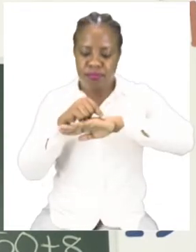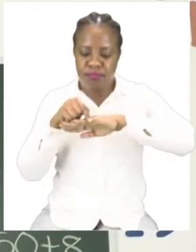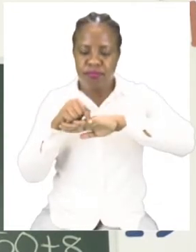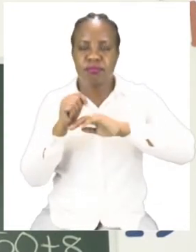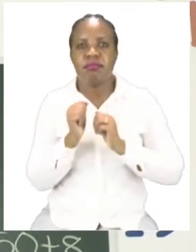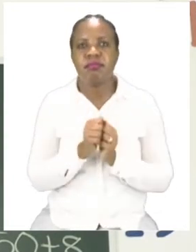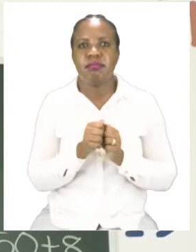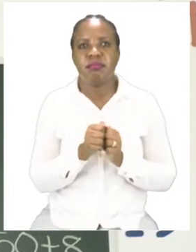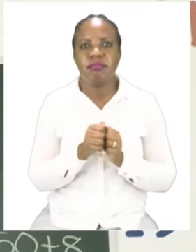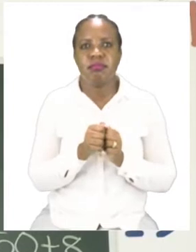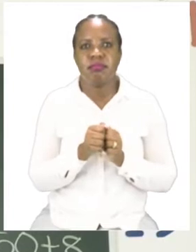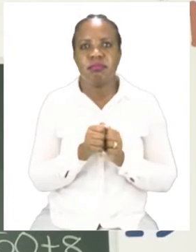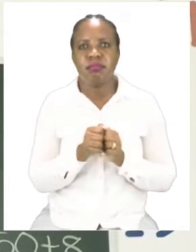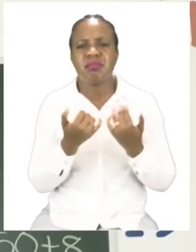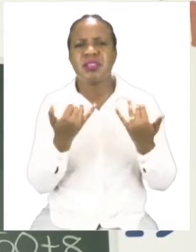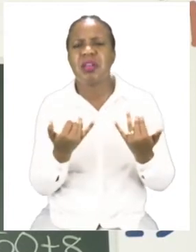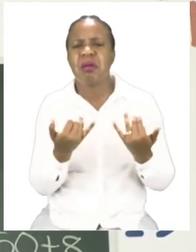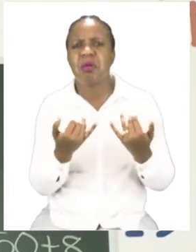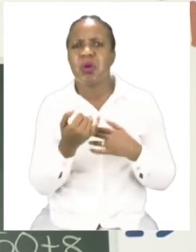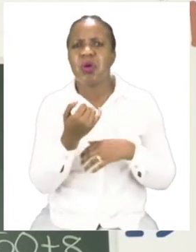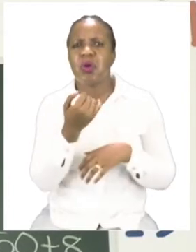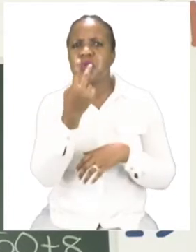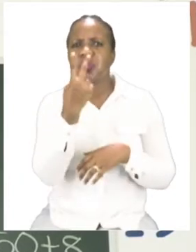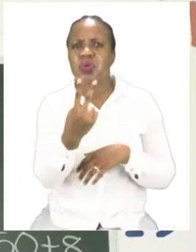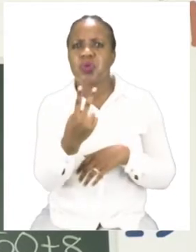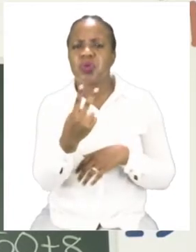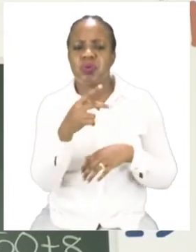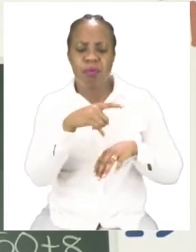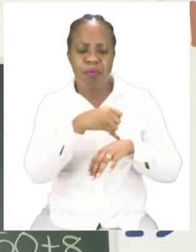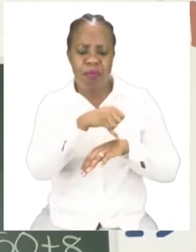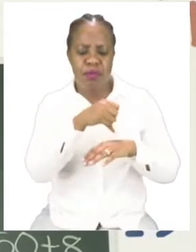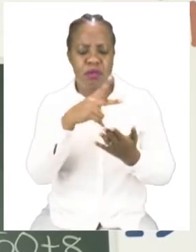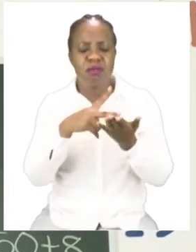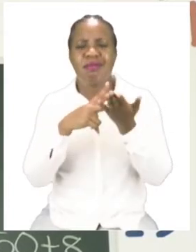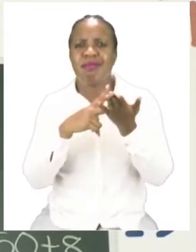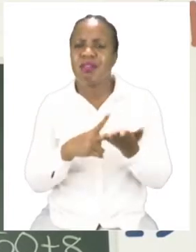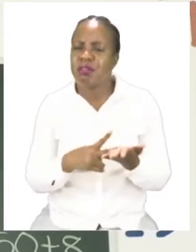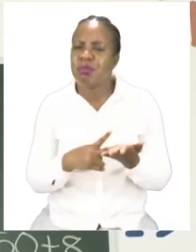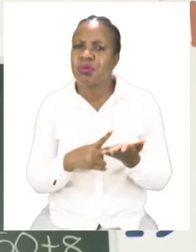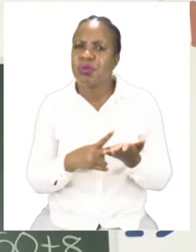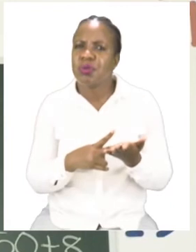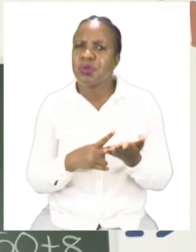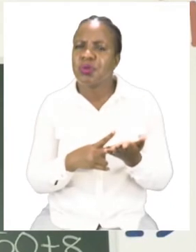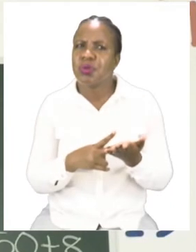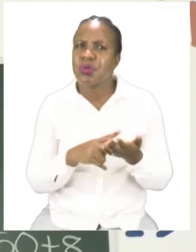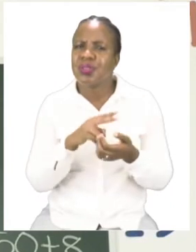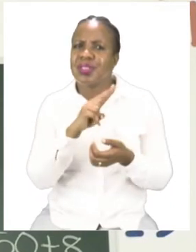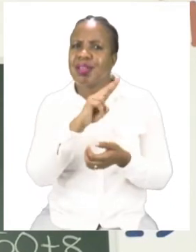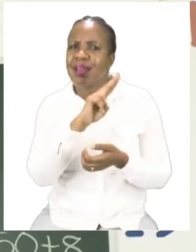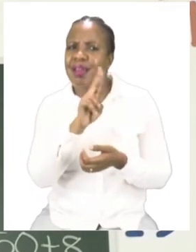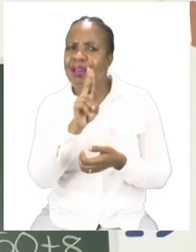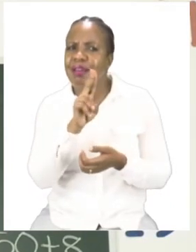where is our 2 sitting? Our 2 is sitting somewhere. Is it sitting under